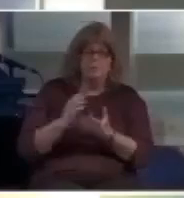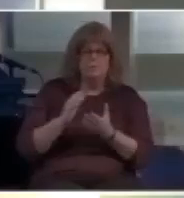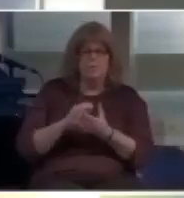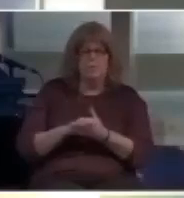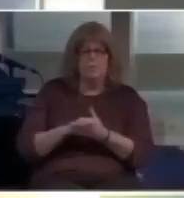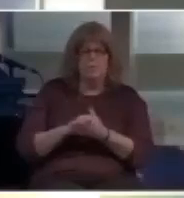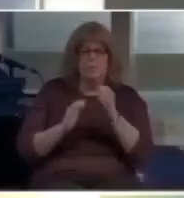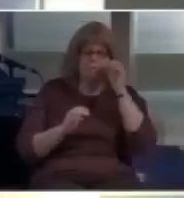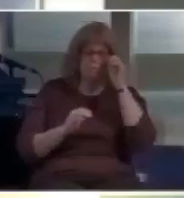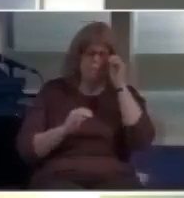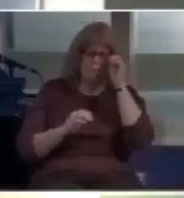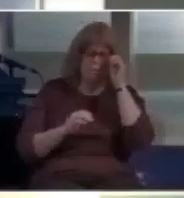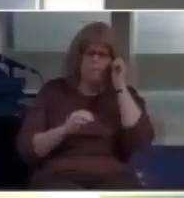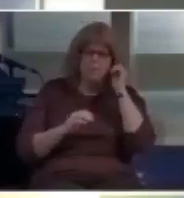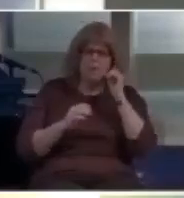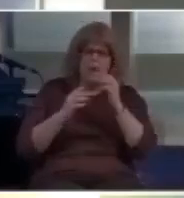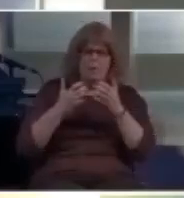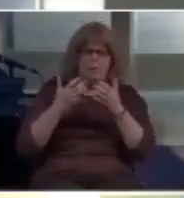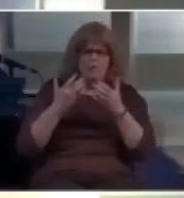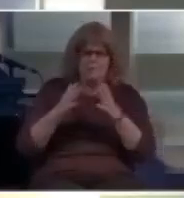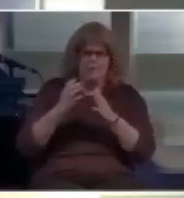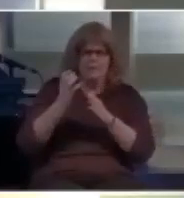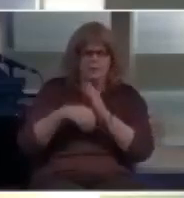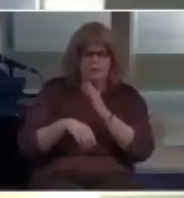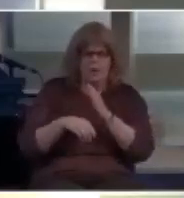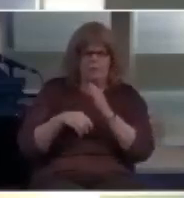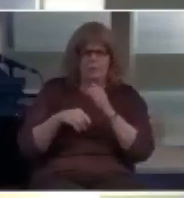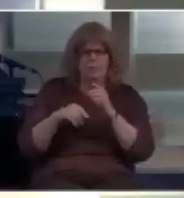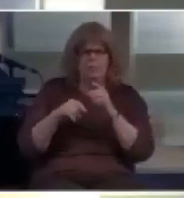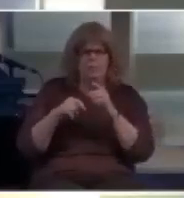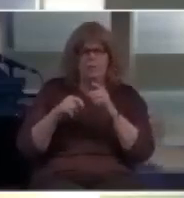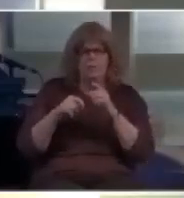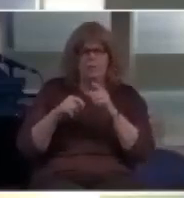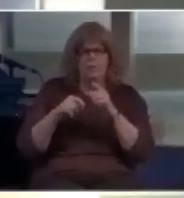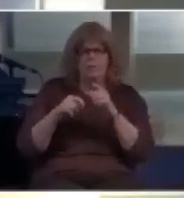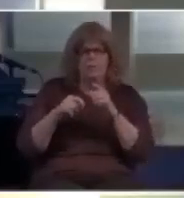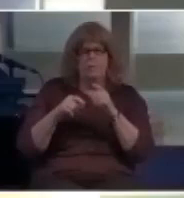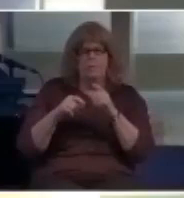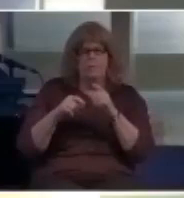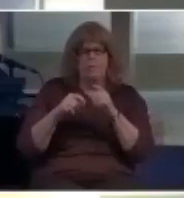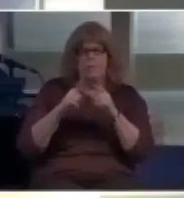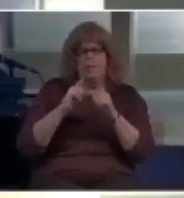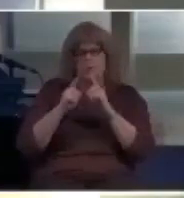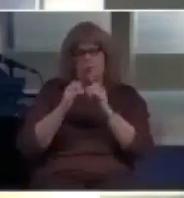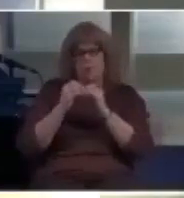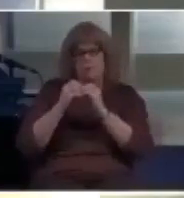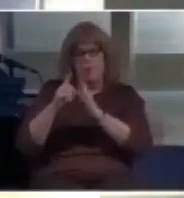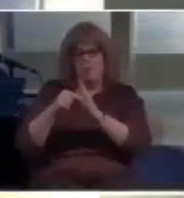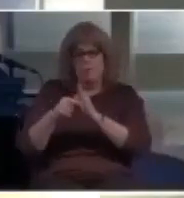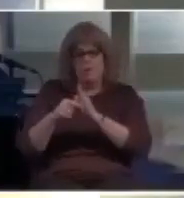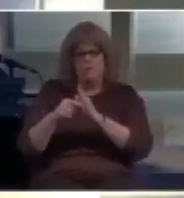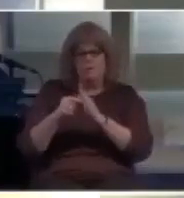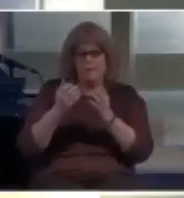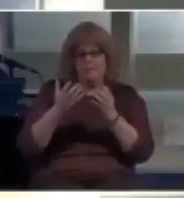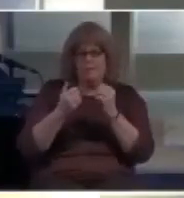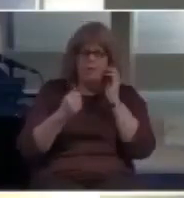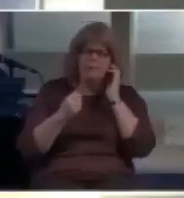I'm going to go on because I really want to try to finish the chapter, okay? And we can talk about this more later if you